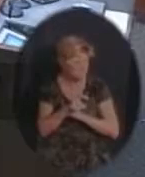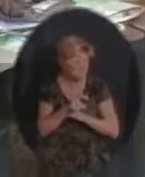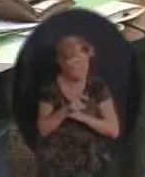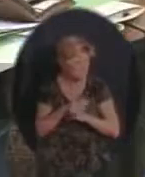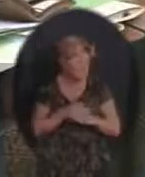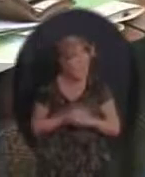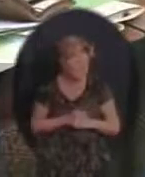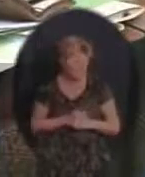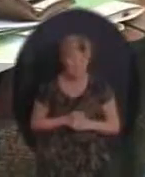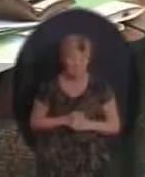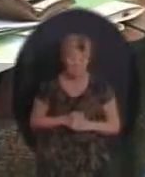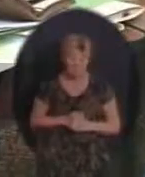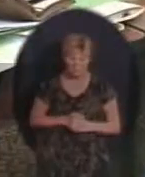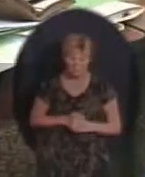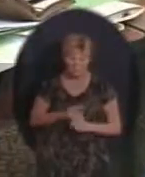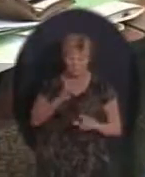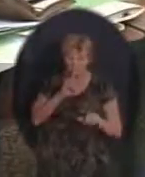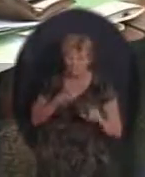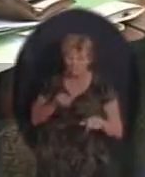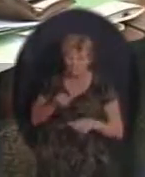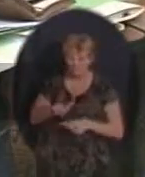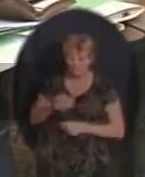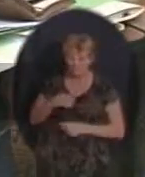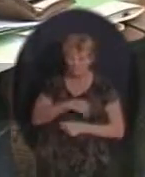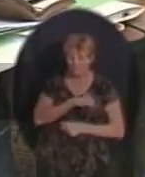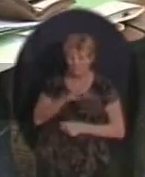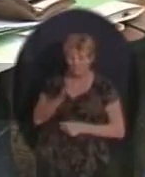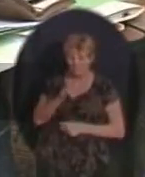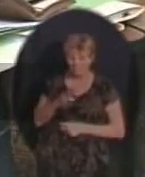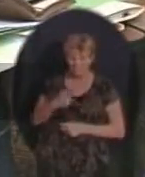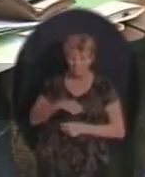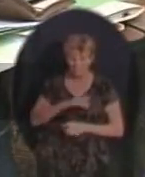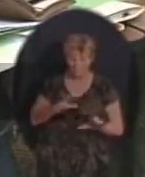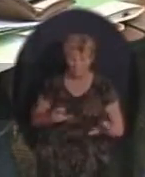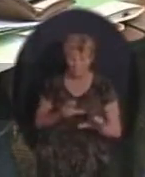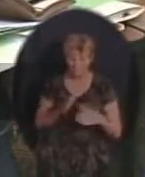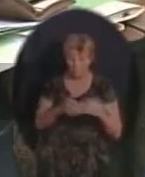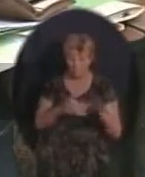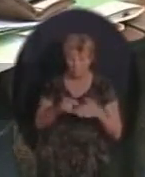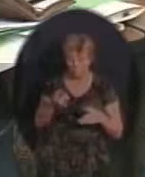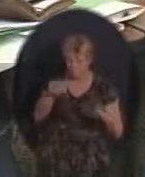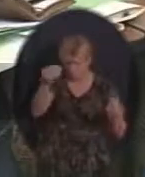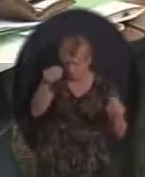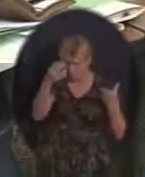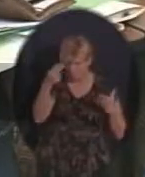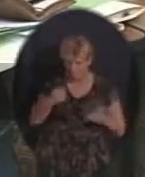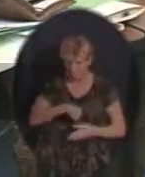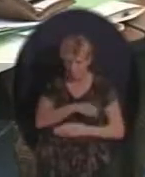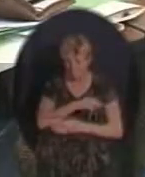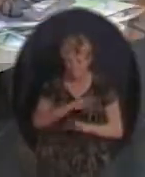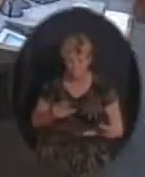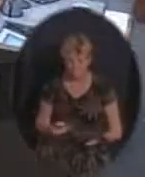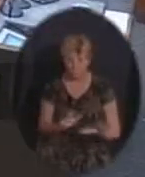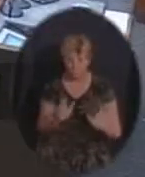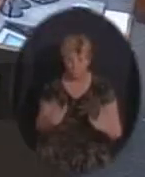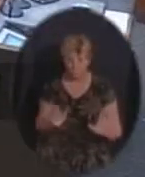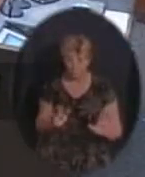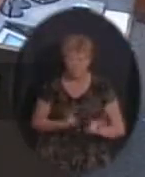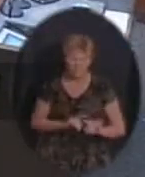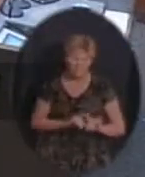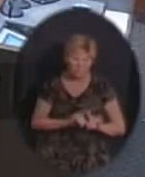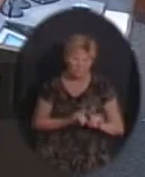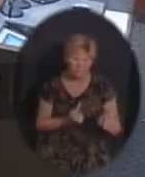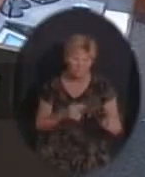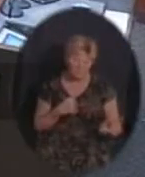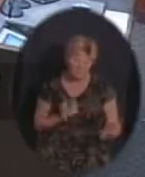That's our job. We will do what the board directs us. Well, I understand that. Yeah. I'm just asking, wouldn't it be better for you to go in one